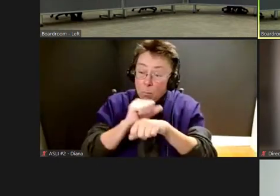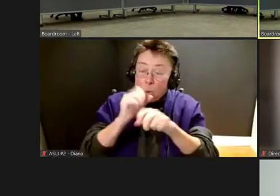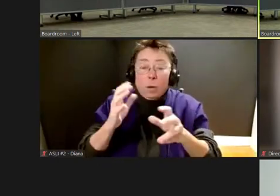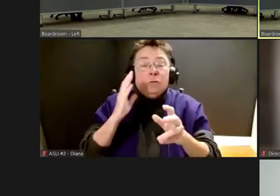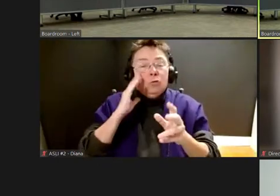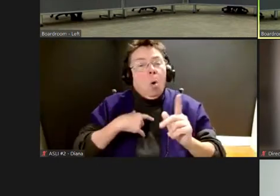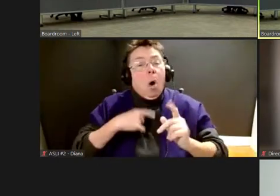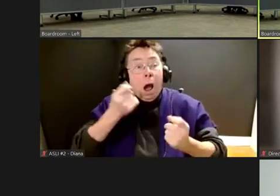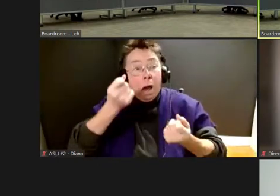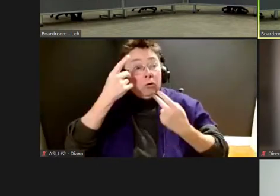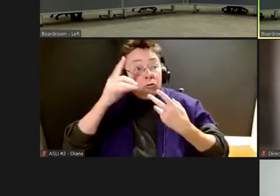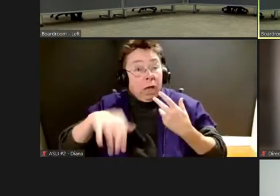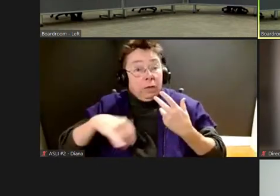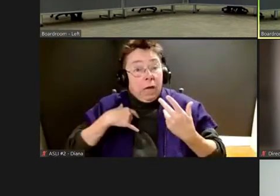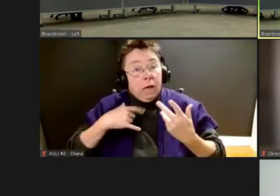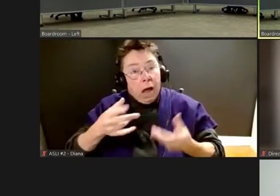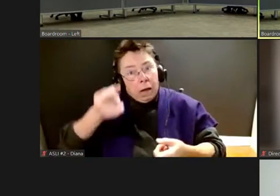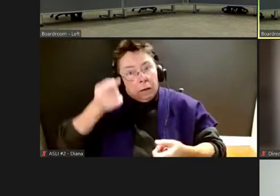hearing that information.